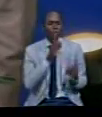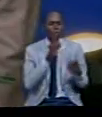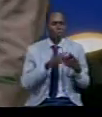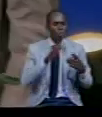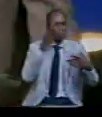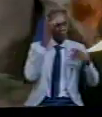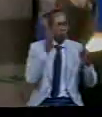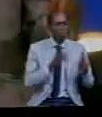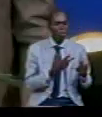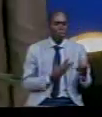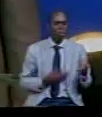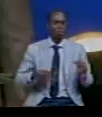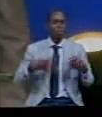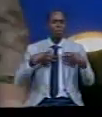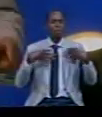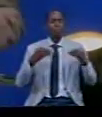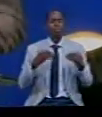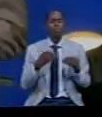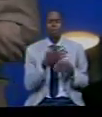up. As a prophet,